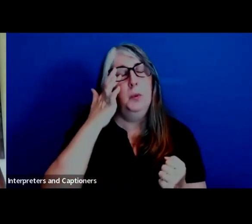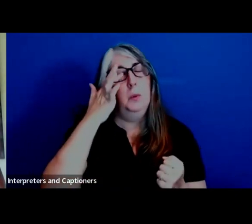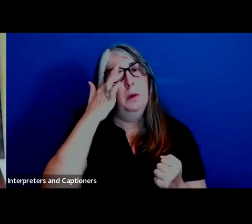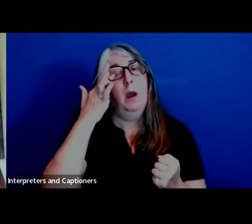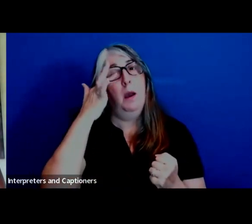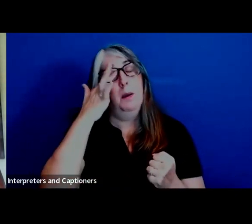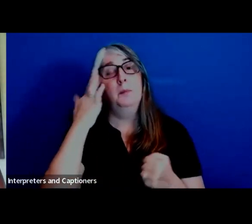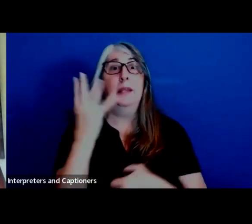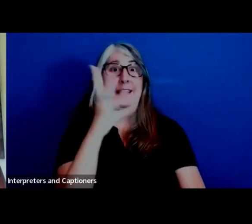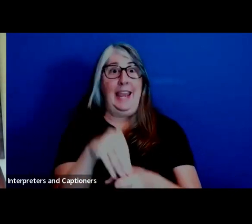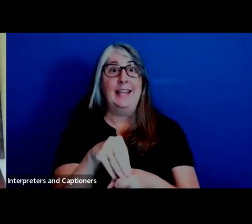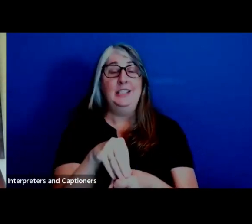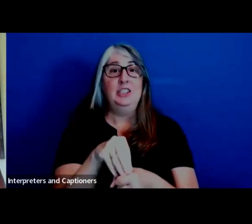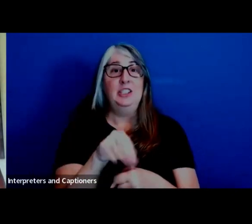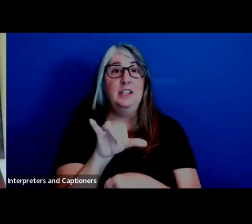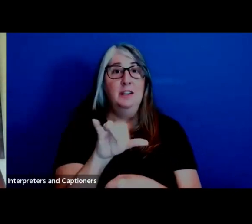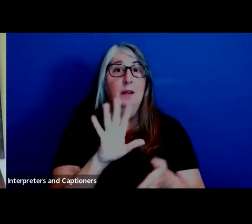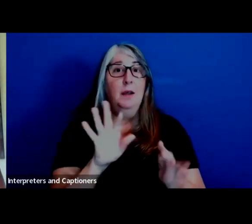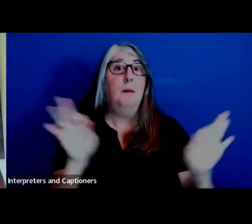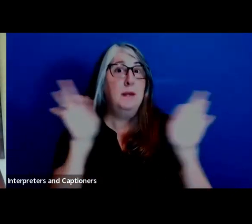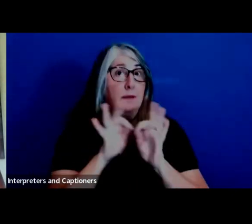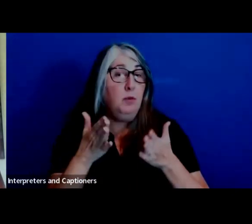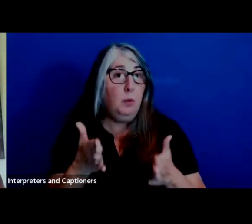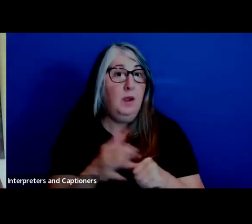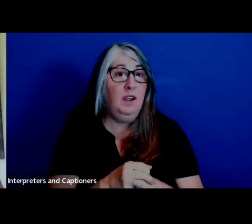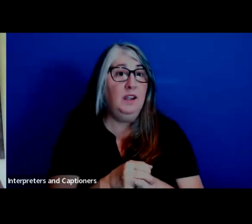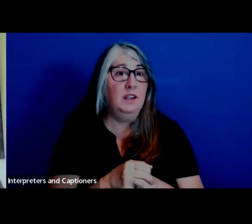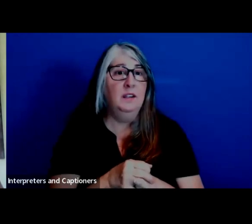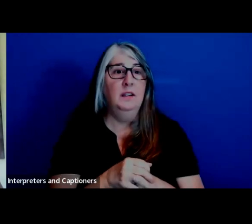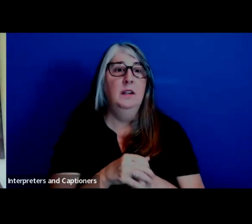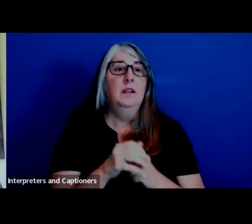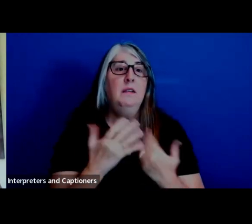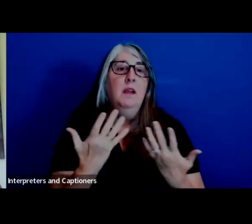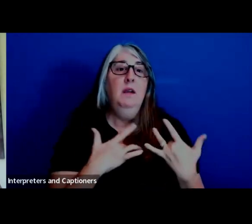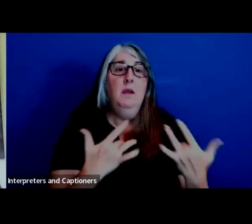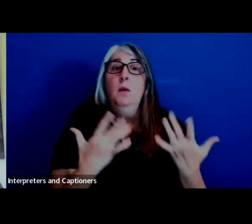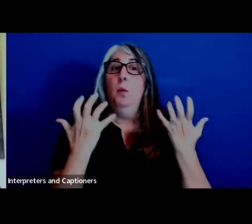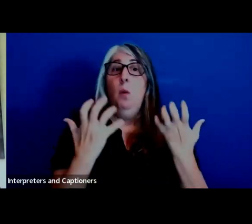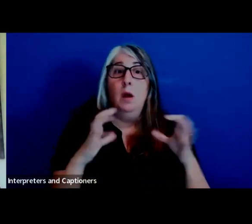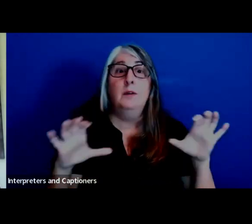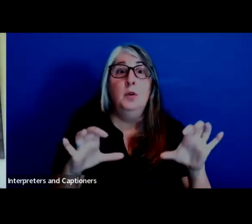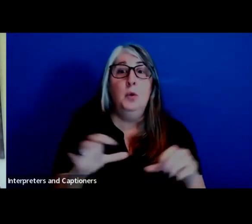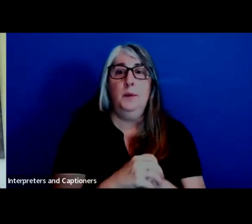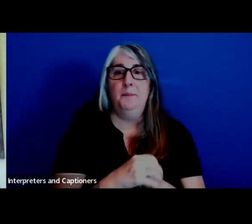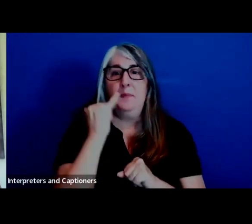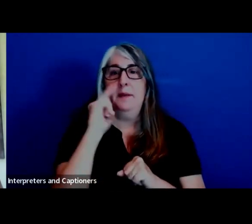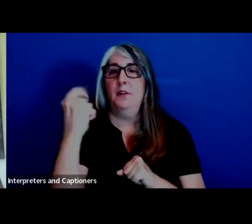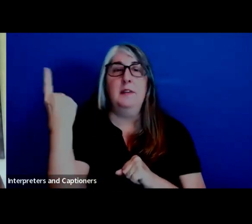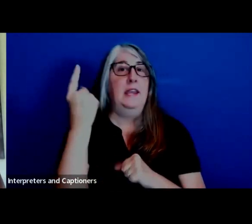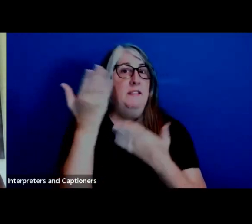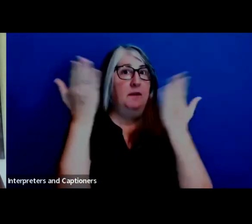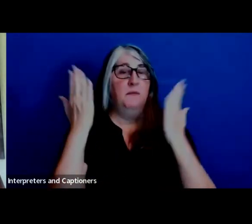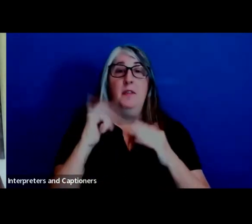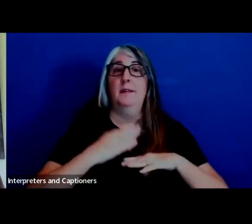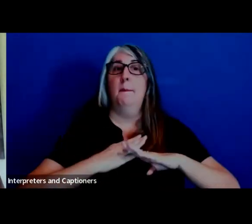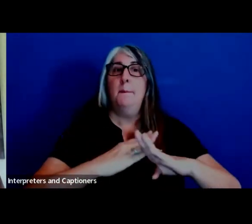basically engage in it in a meaningful way. They're more likely to want to do it. If there's anything in there that's a